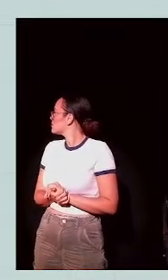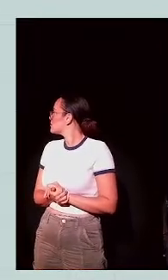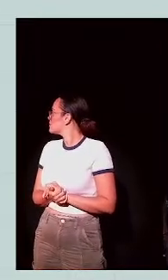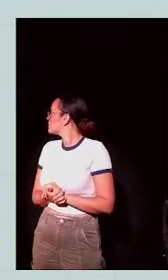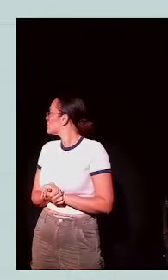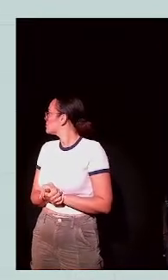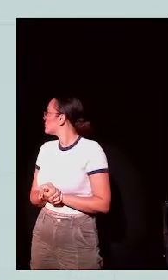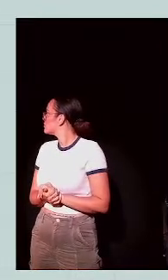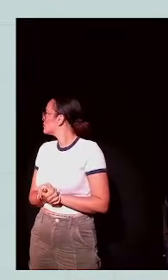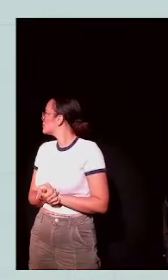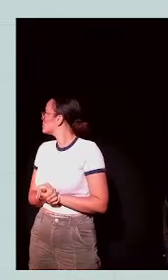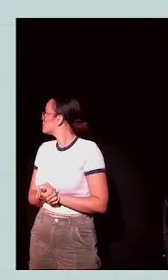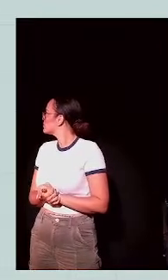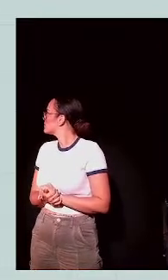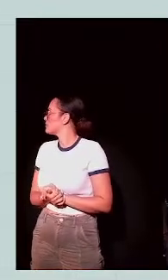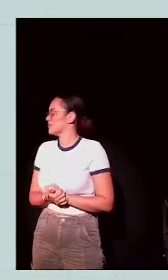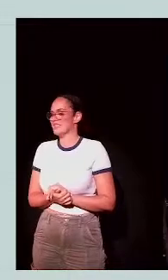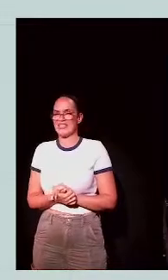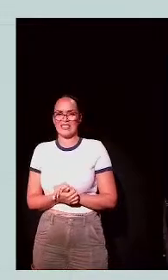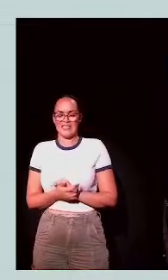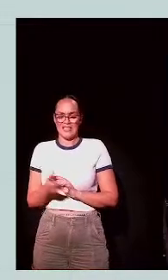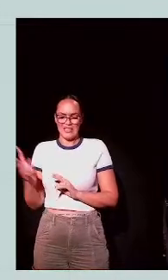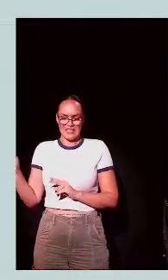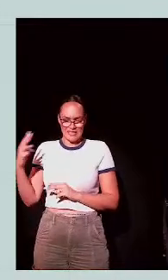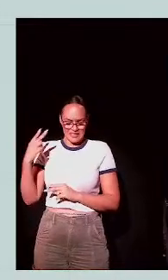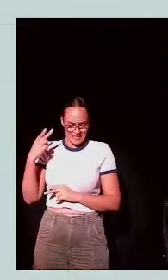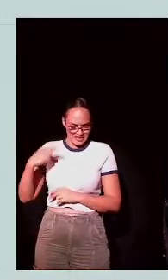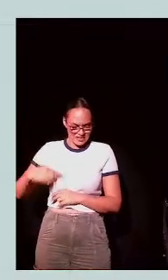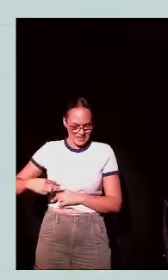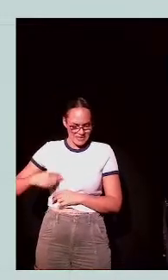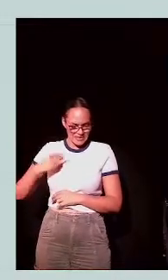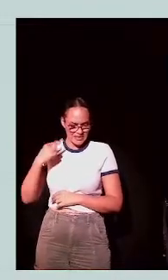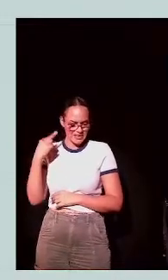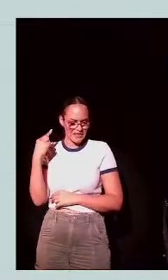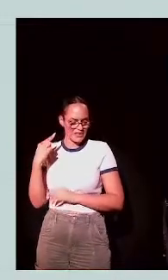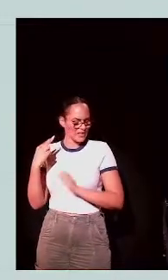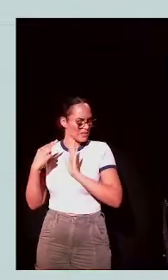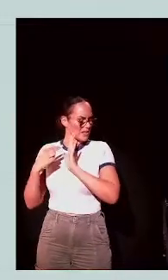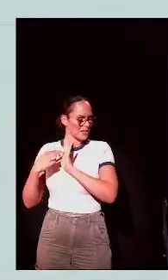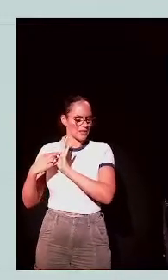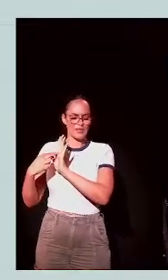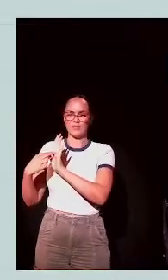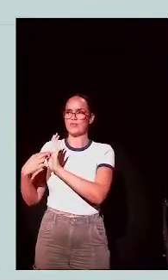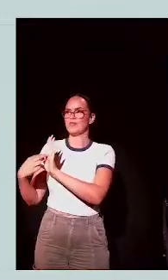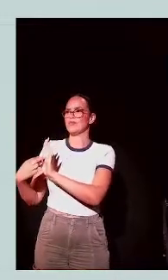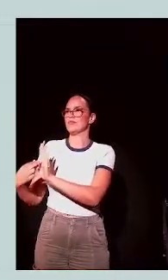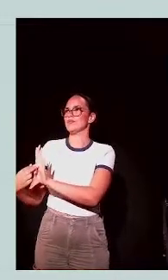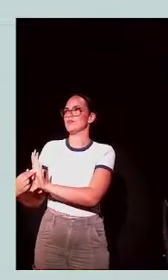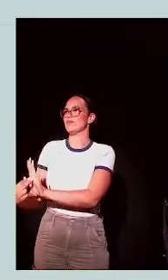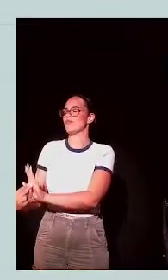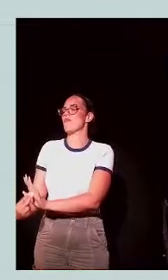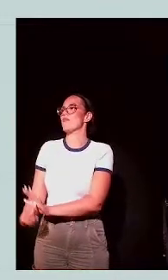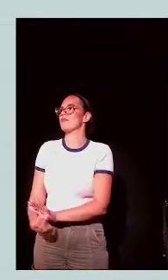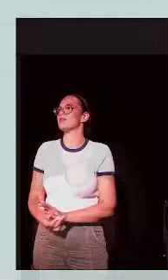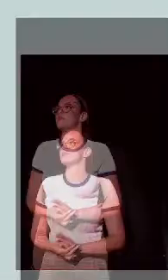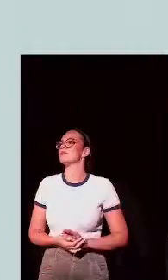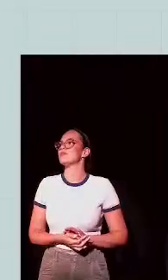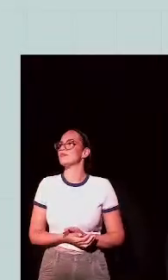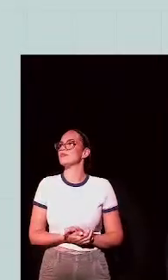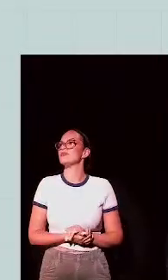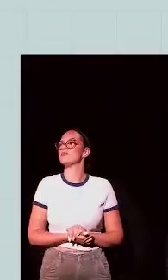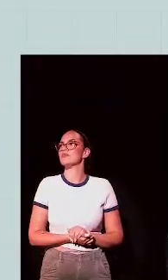them all to see me small. Oh,